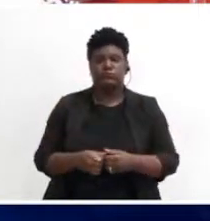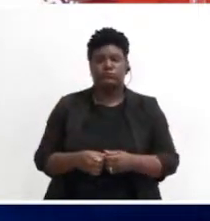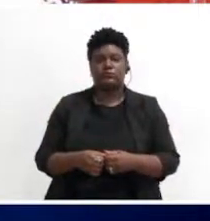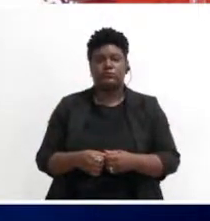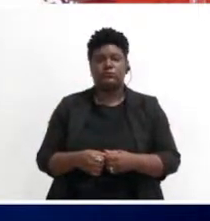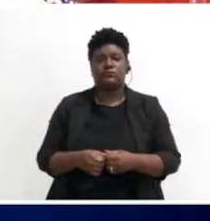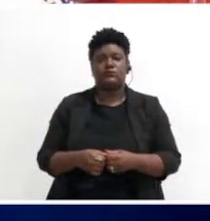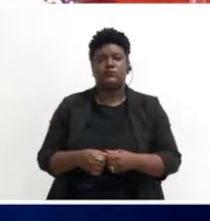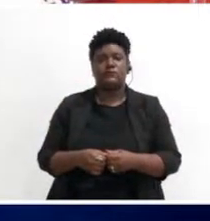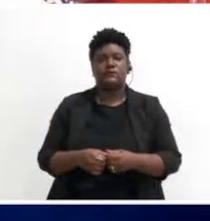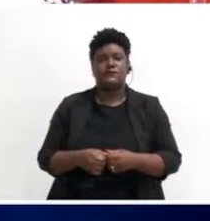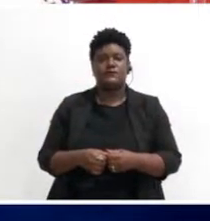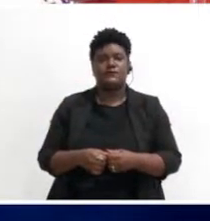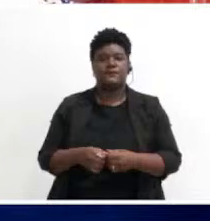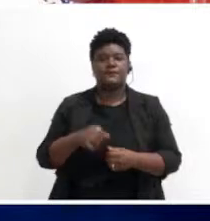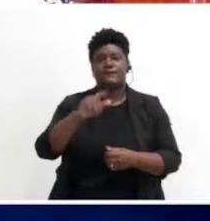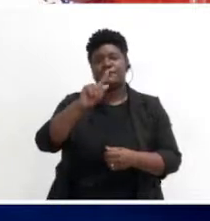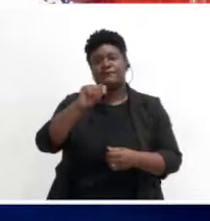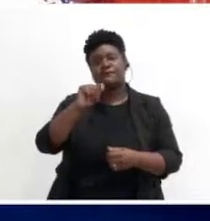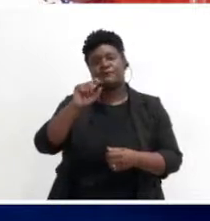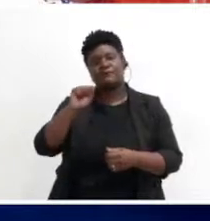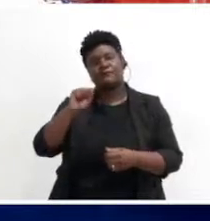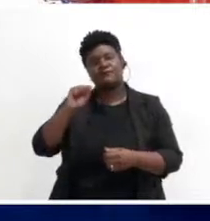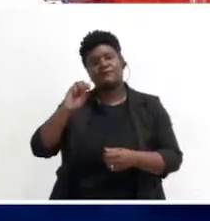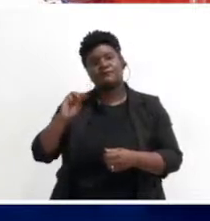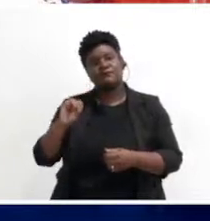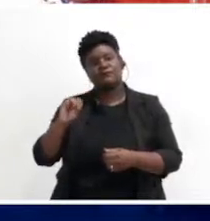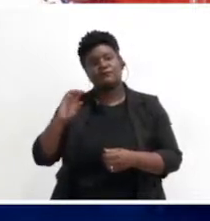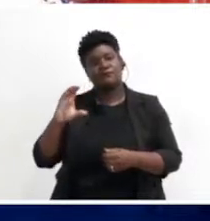So TSMC, if you're not familiar with them,